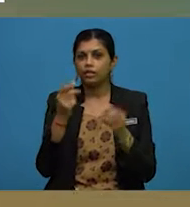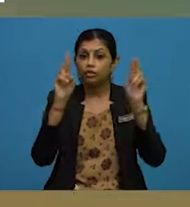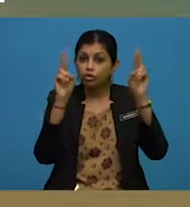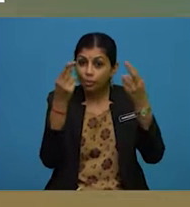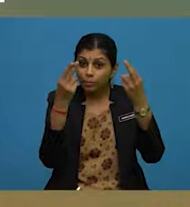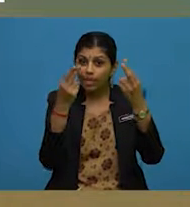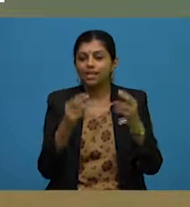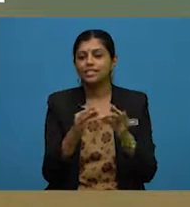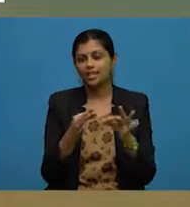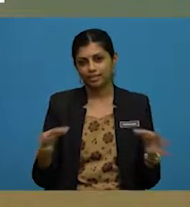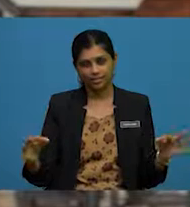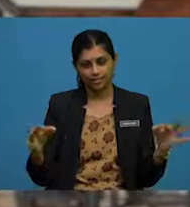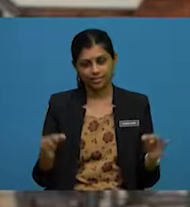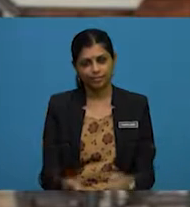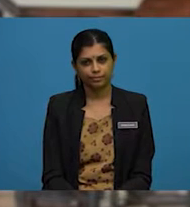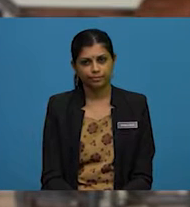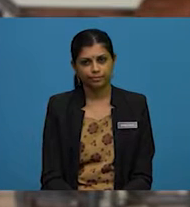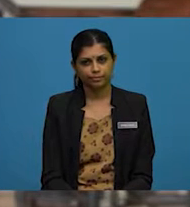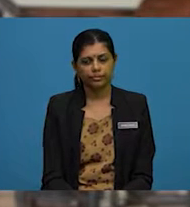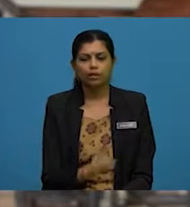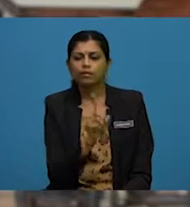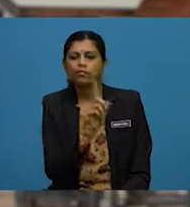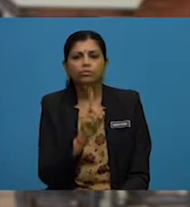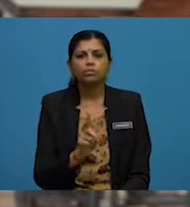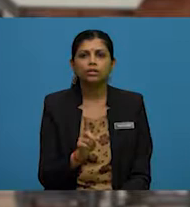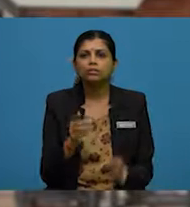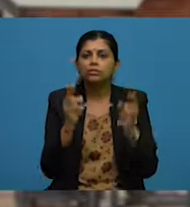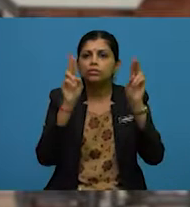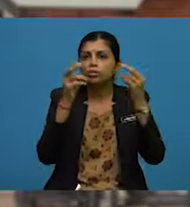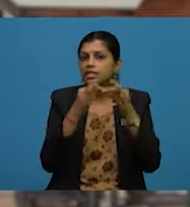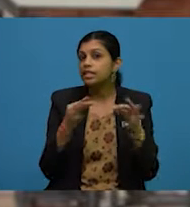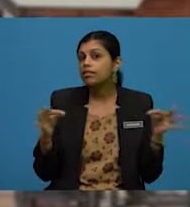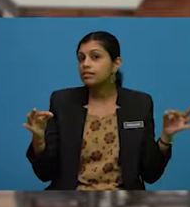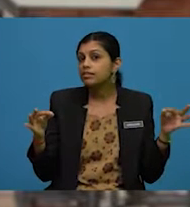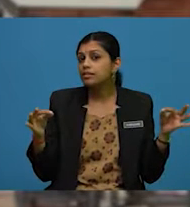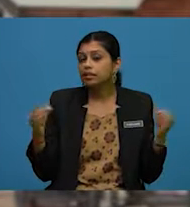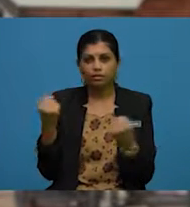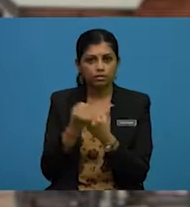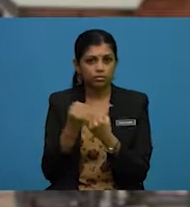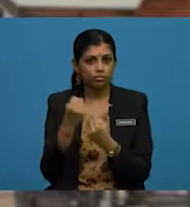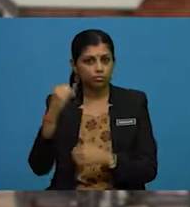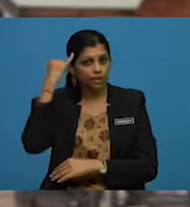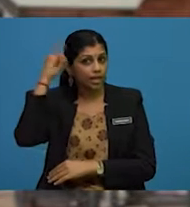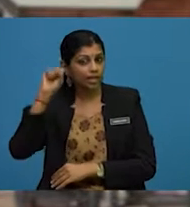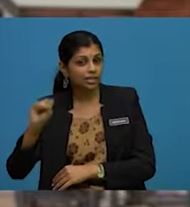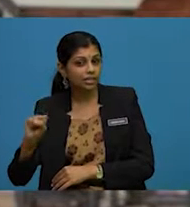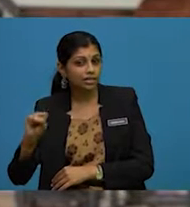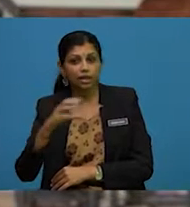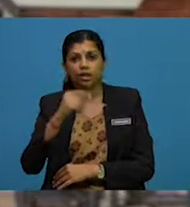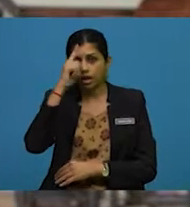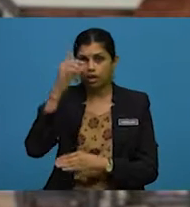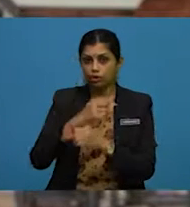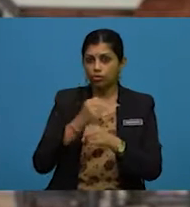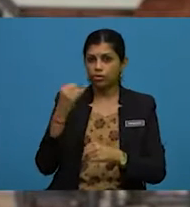sentence. Which are the topic sentences? supporting ideas,